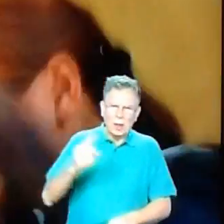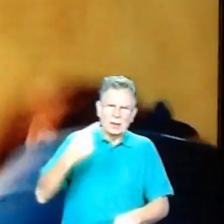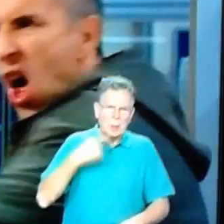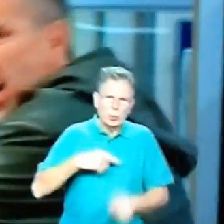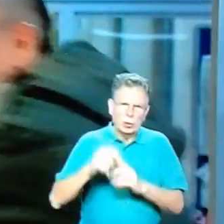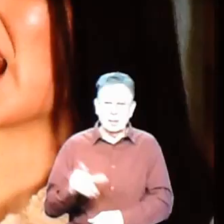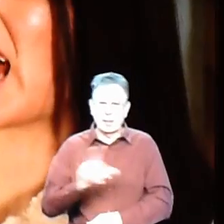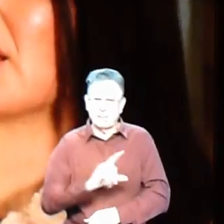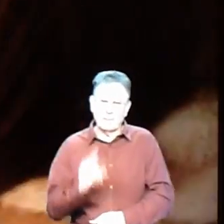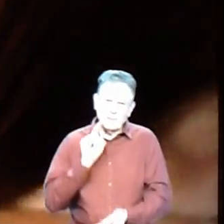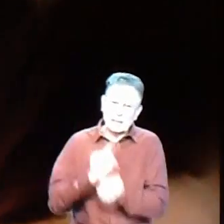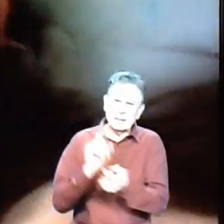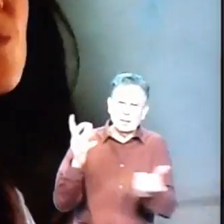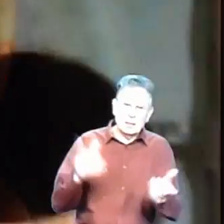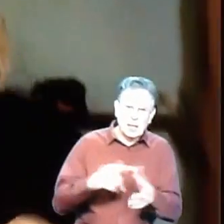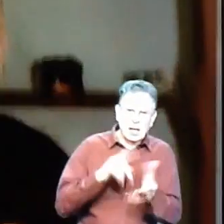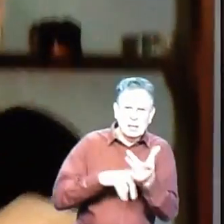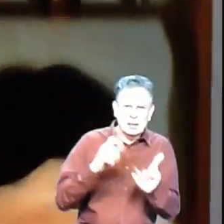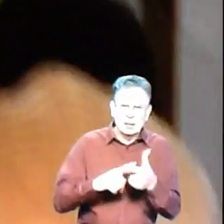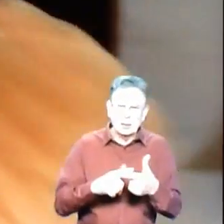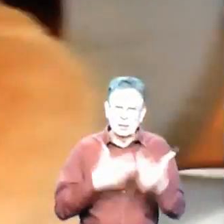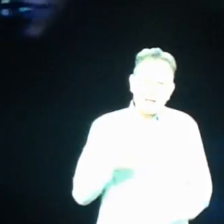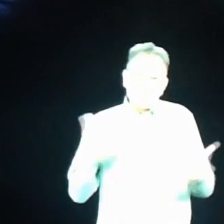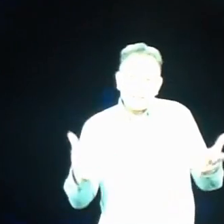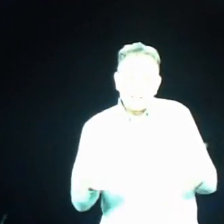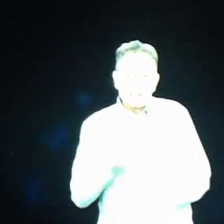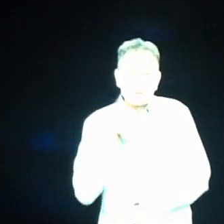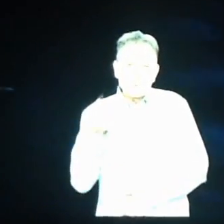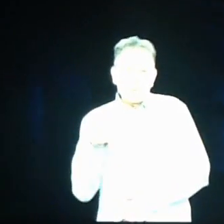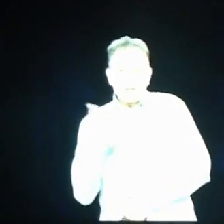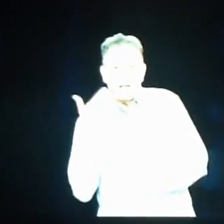out with him. Oi! Alicia!